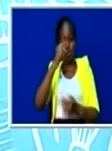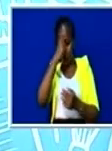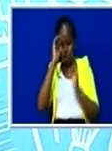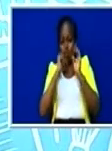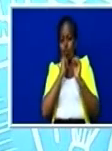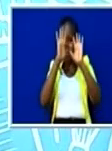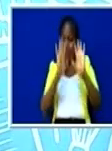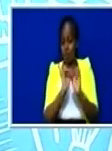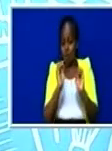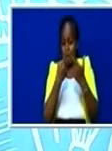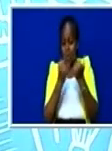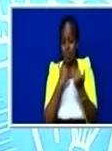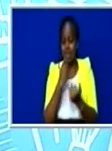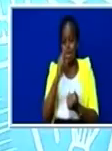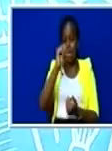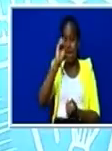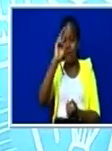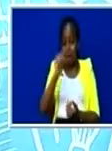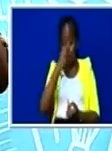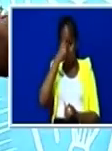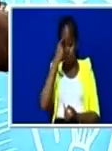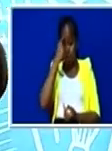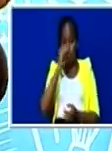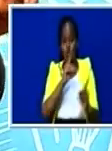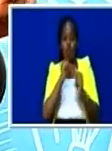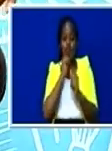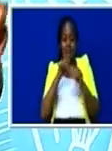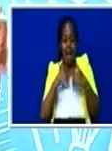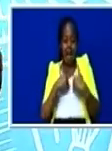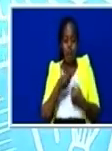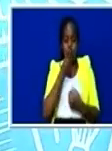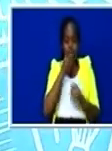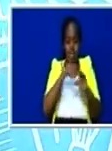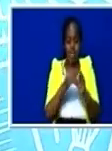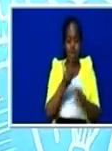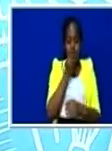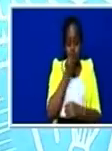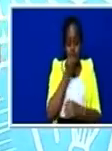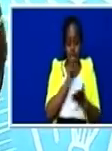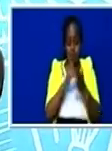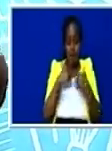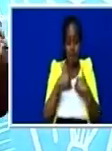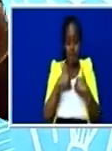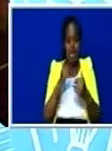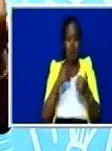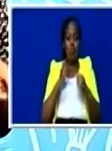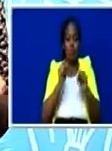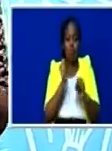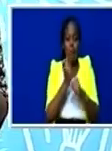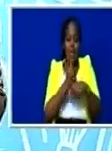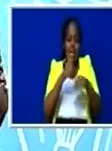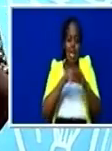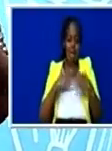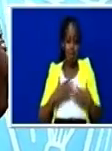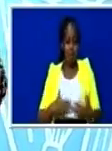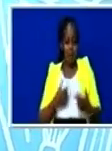We are referring to them as non-essential because we don't have to take them in the diet. They are synthesized in the